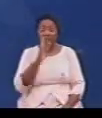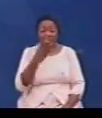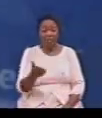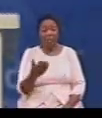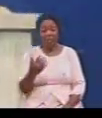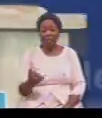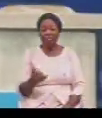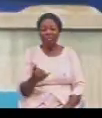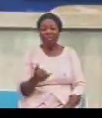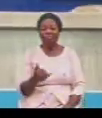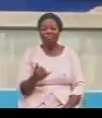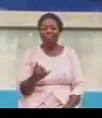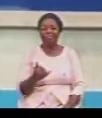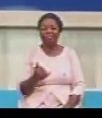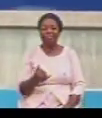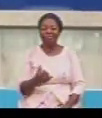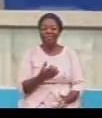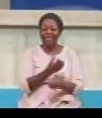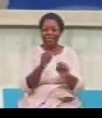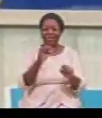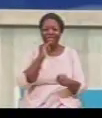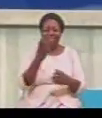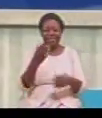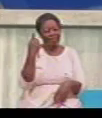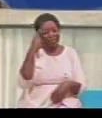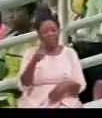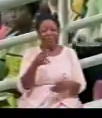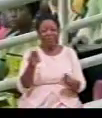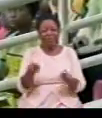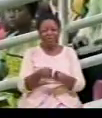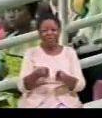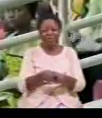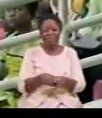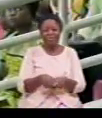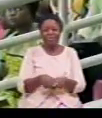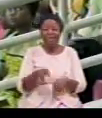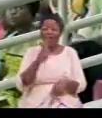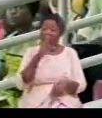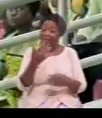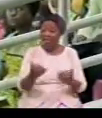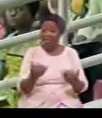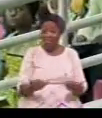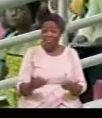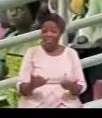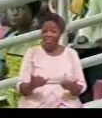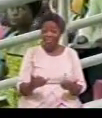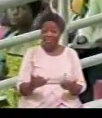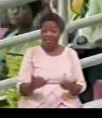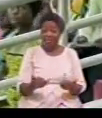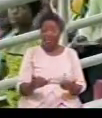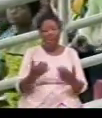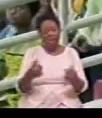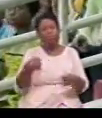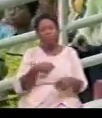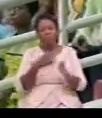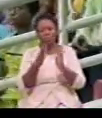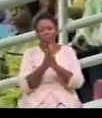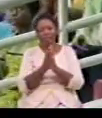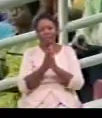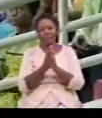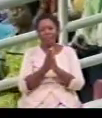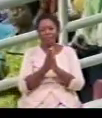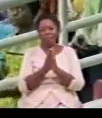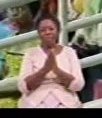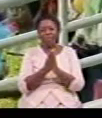there? Salvation is there for you too. I said, are you there? It's bowed. And